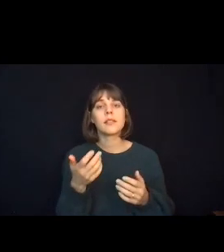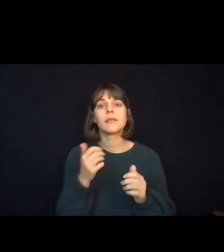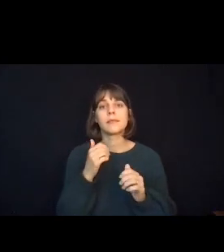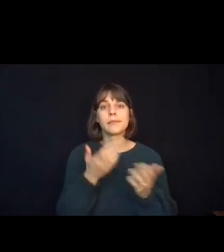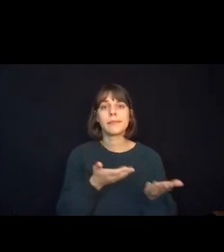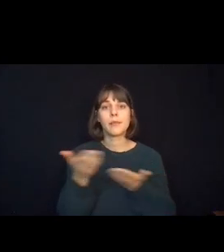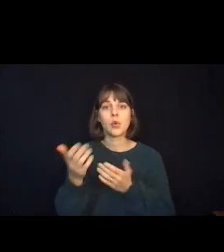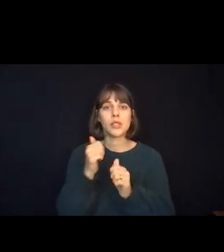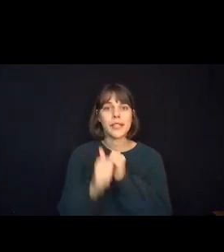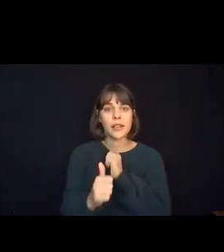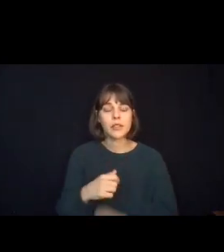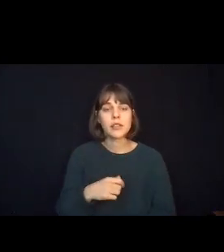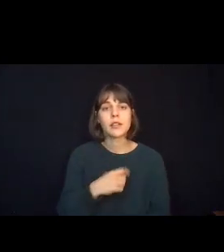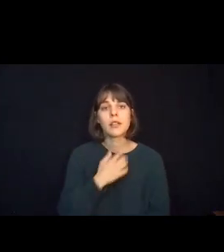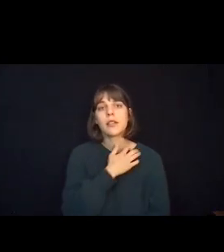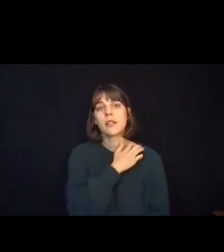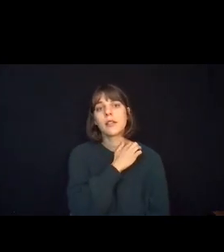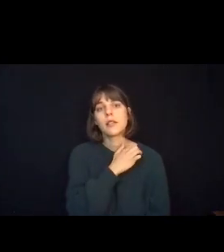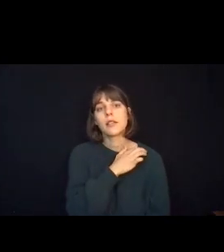Motion carries.